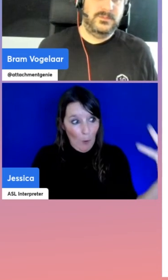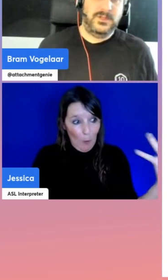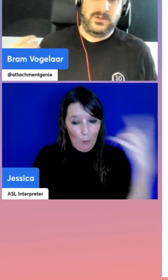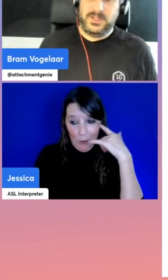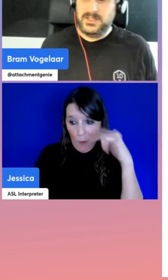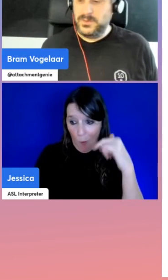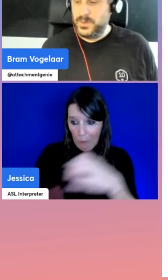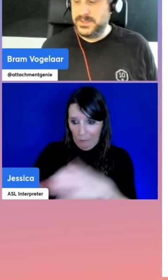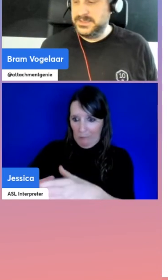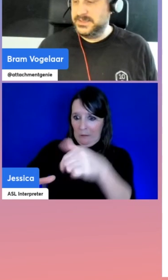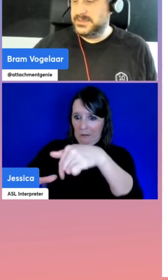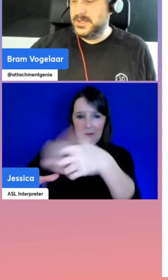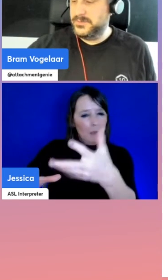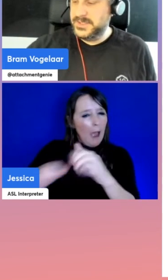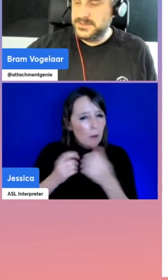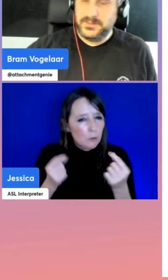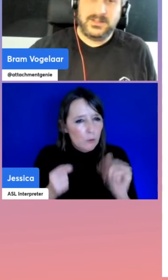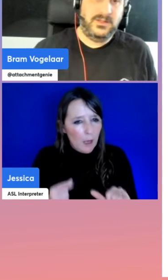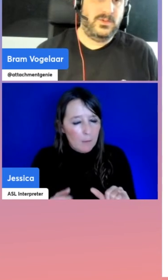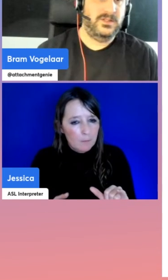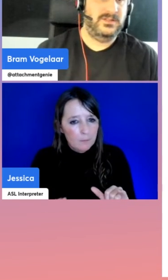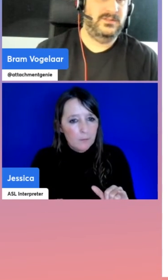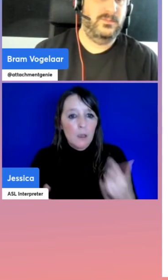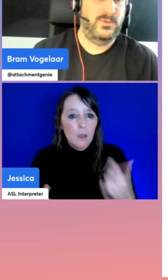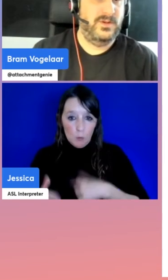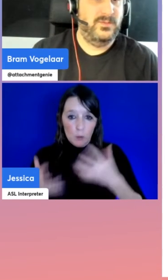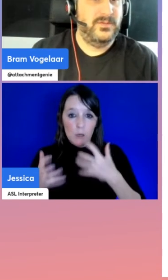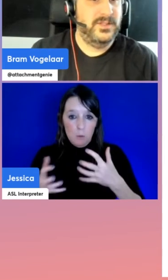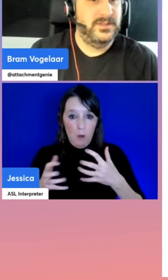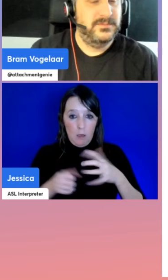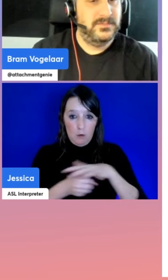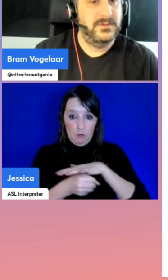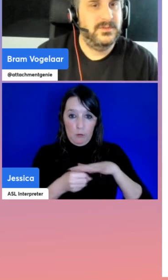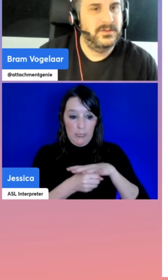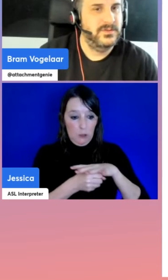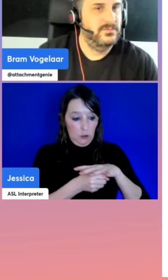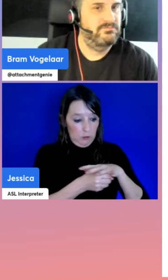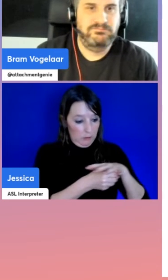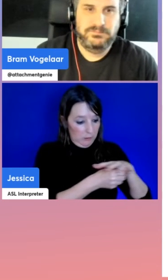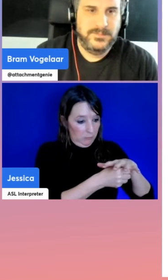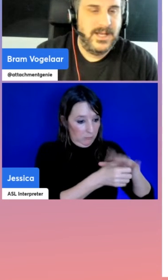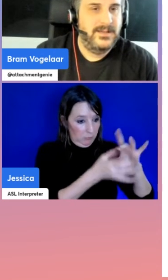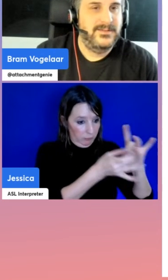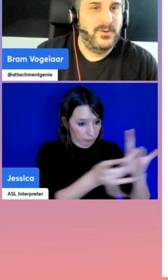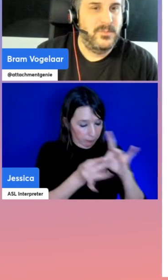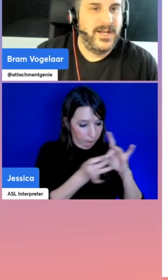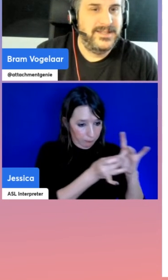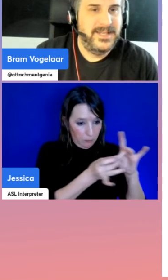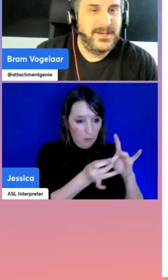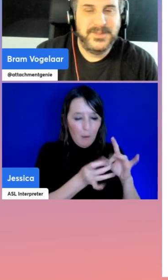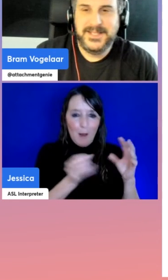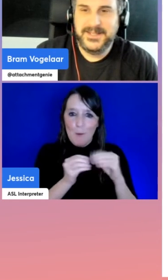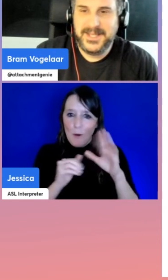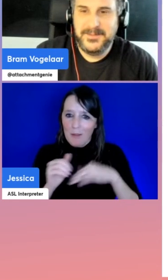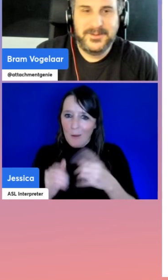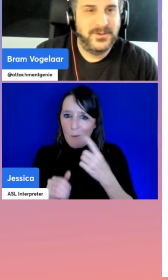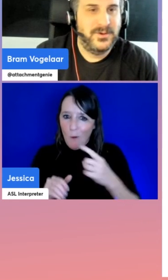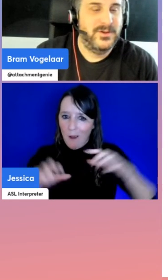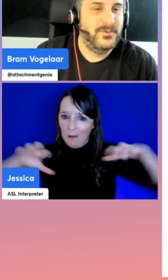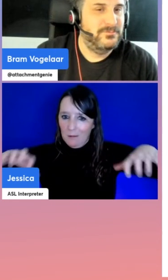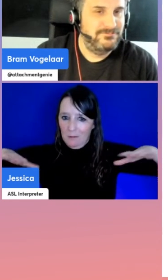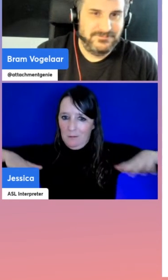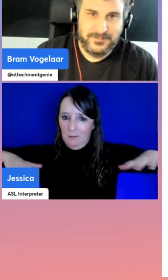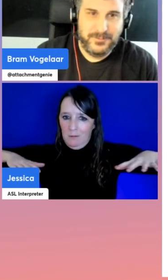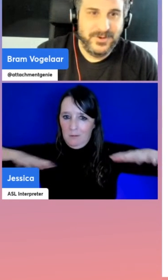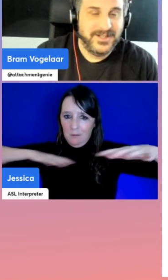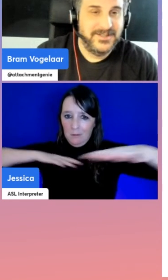So not only do we want these entire regions, we actually want more than one region, because someone might dig up a data cable,